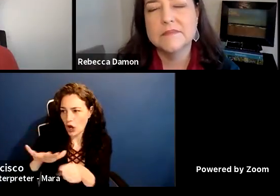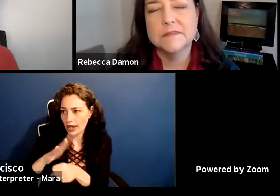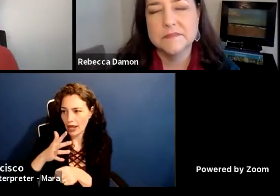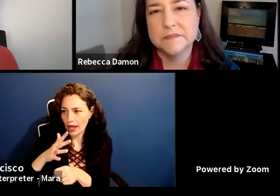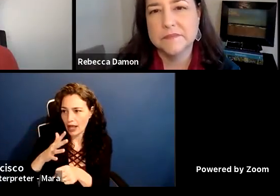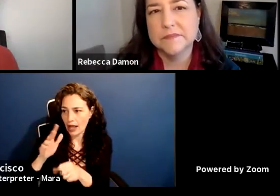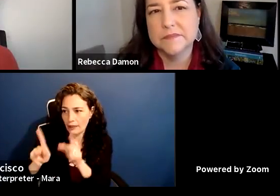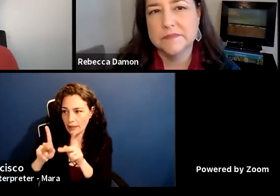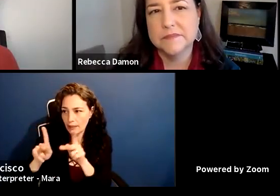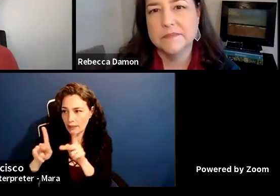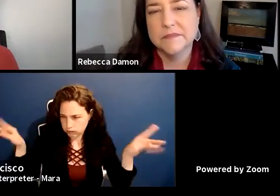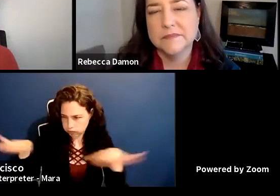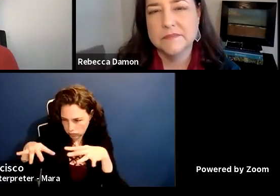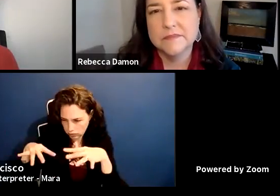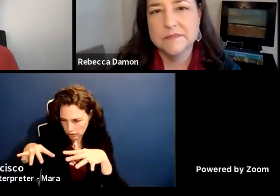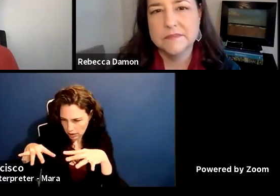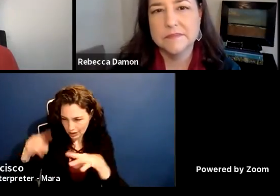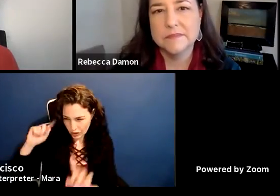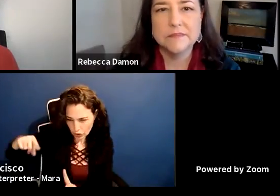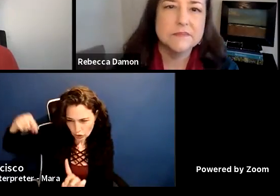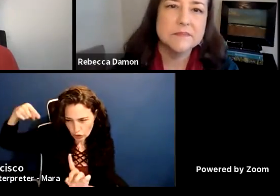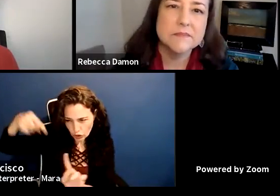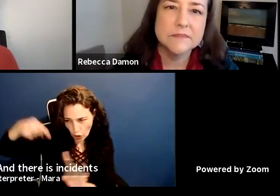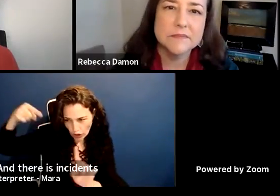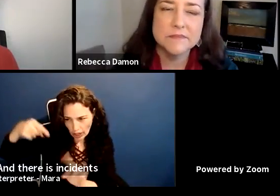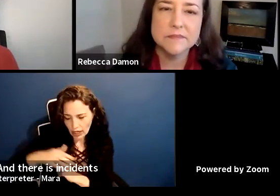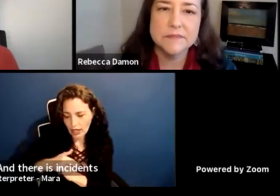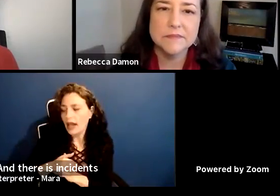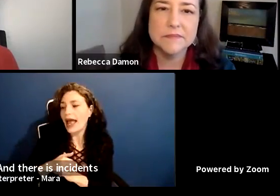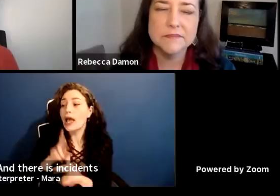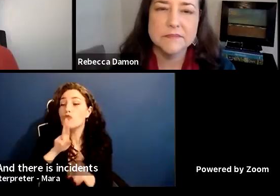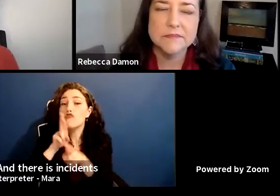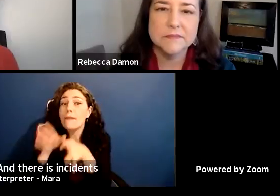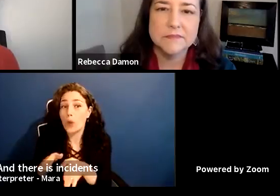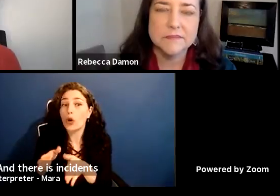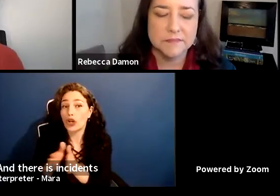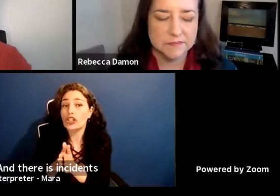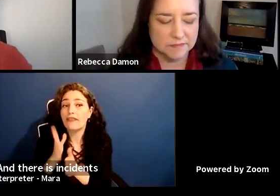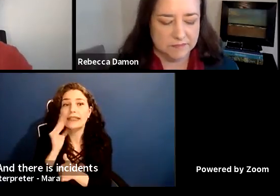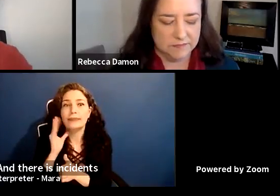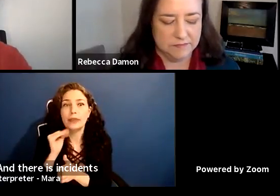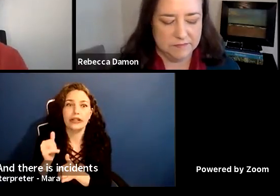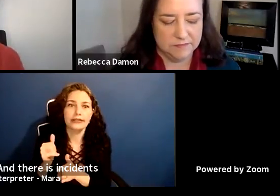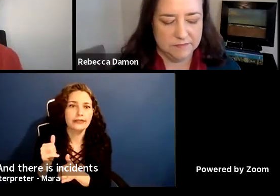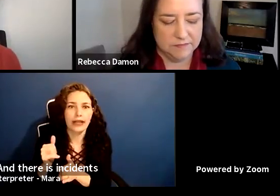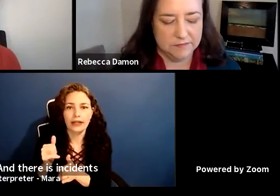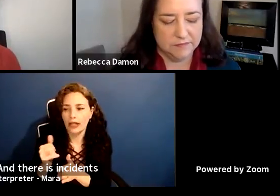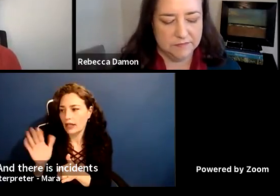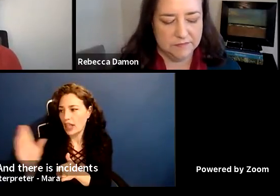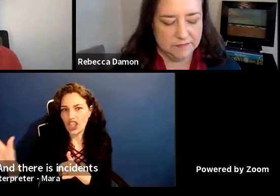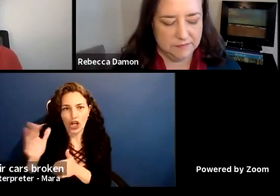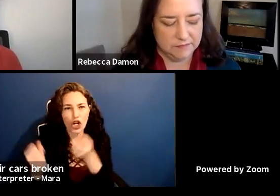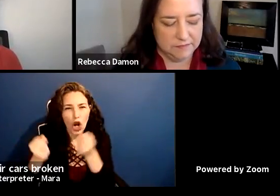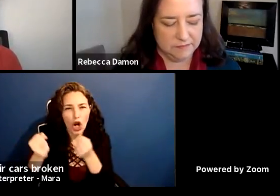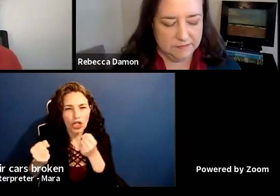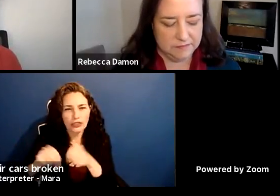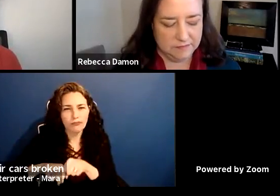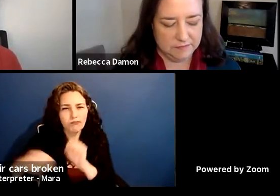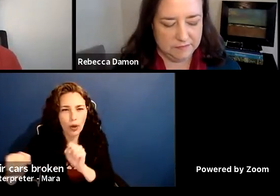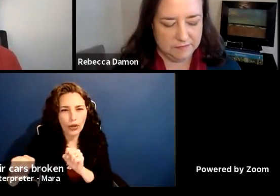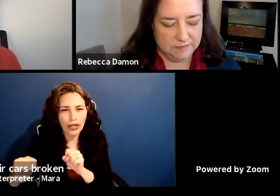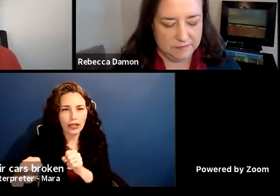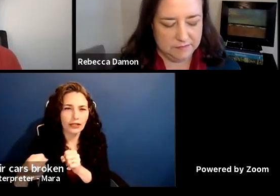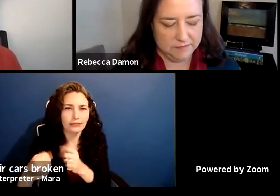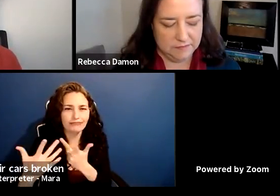where reporters have had their, cars broken into, equipment stolen, and our union helped us.